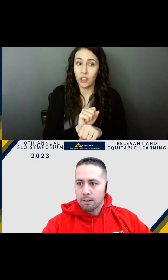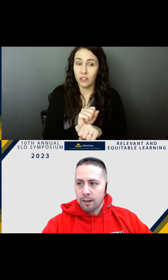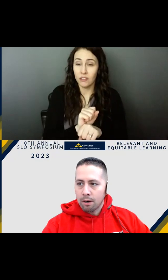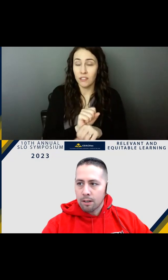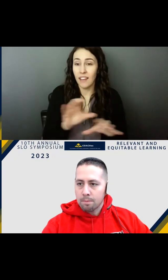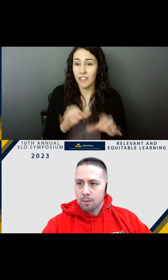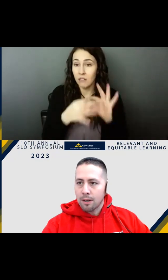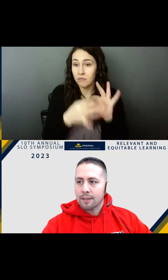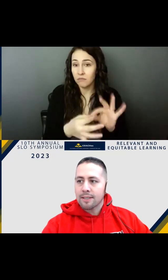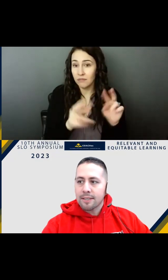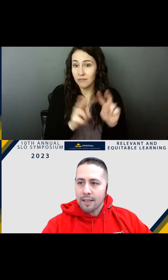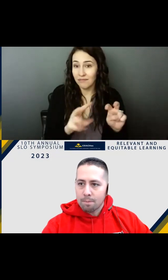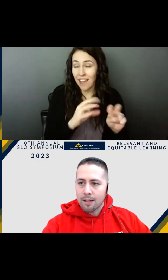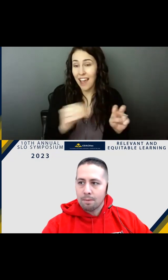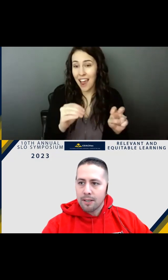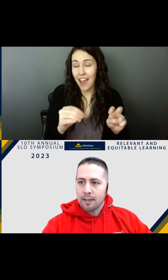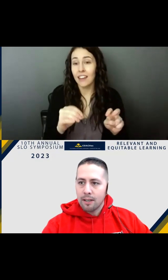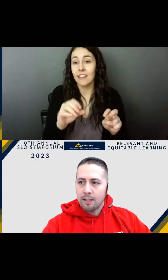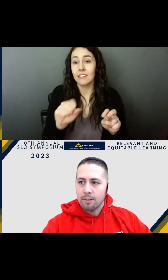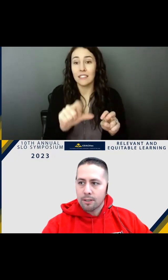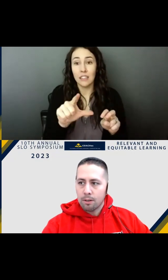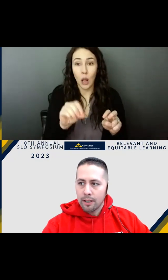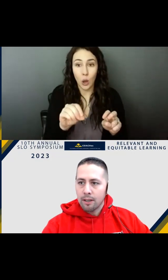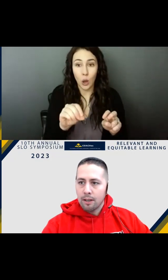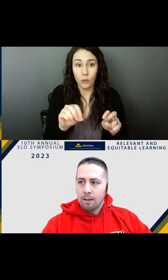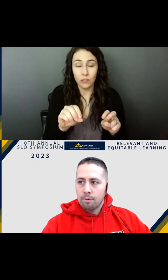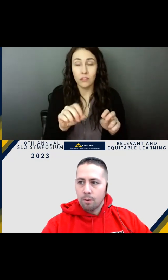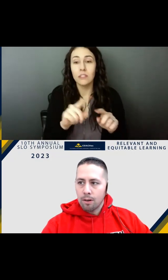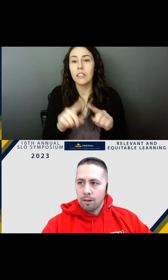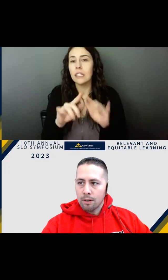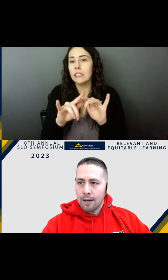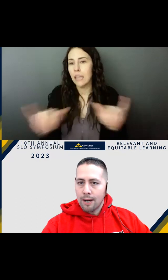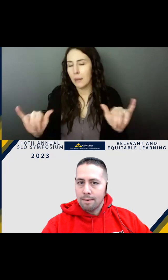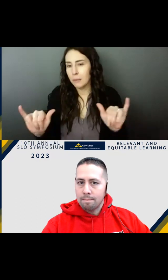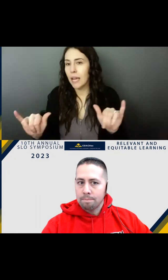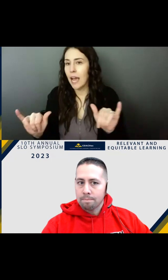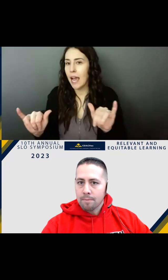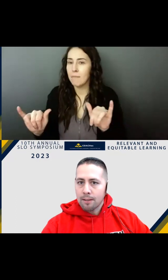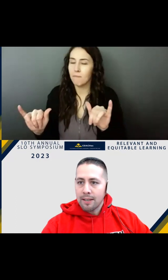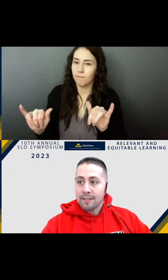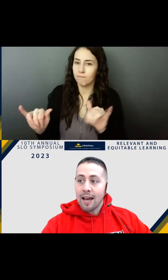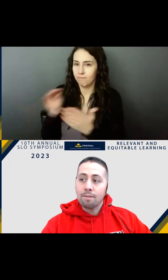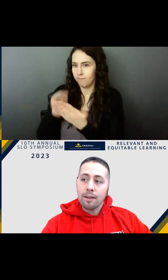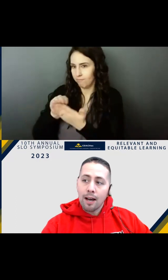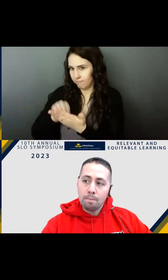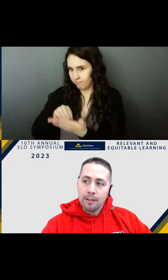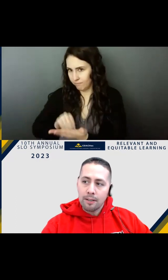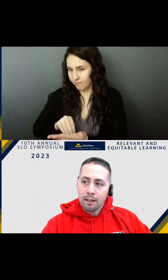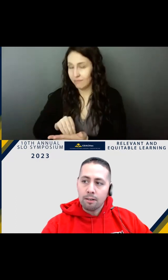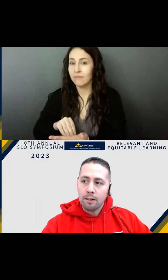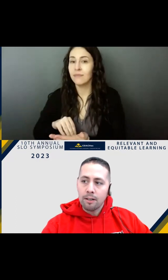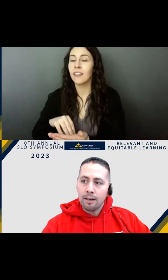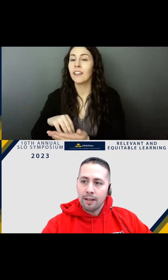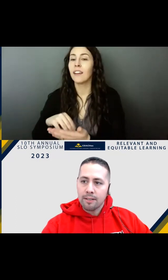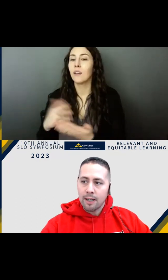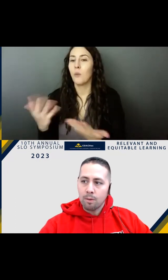assessment and student learning outcomes, while at the same time taking inventory for things that have not been done